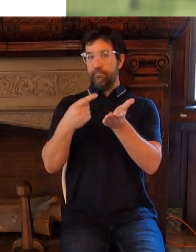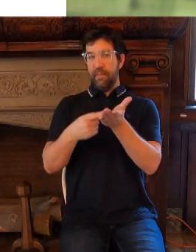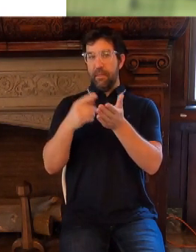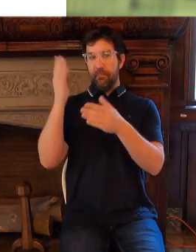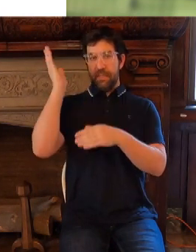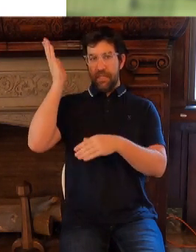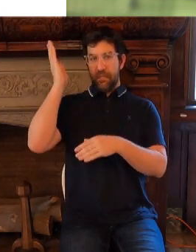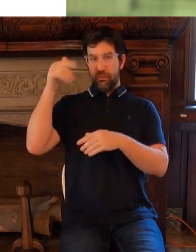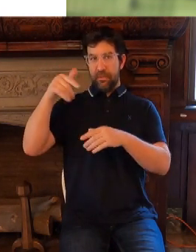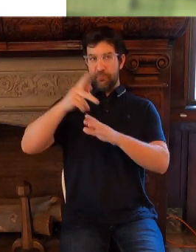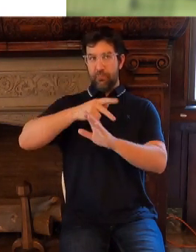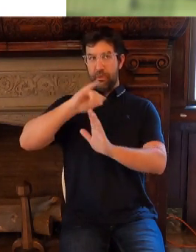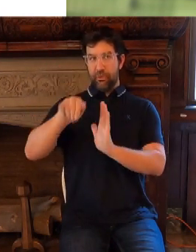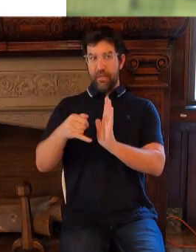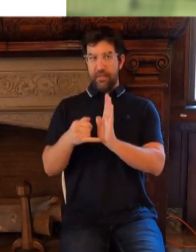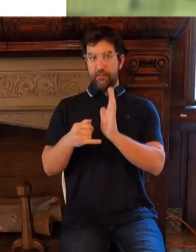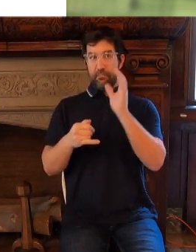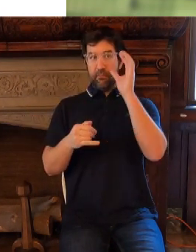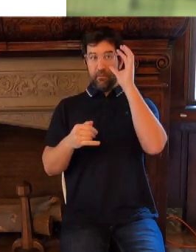presentation about this project.